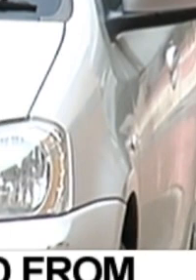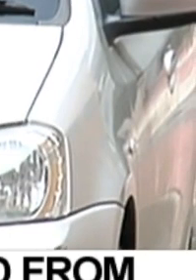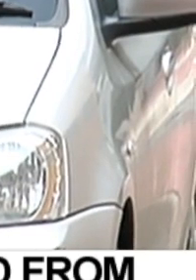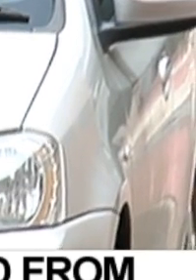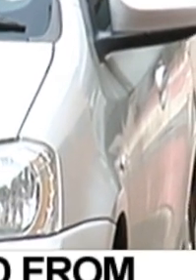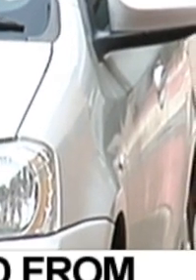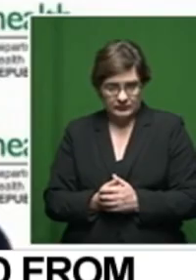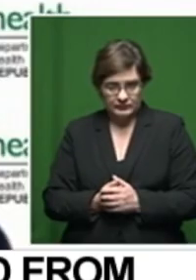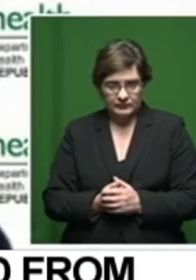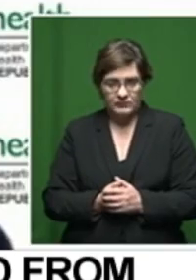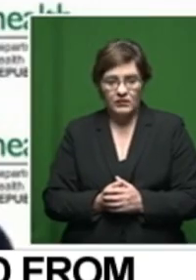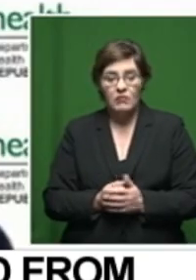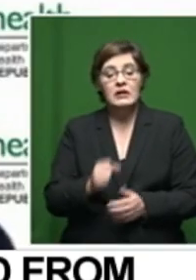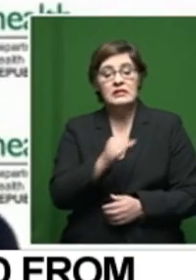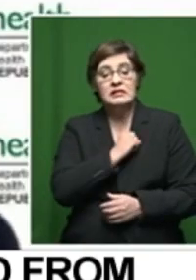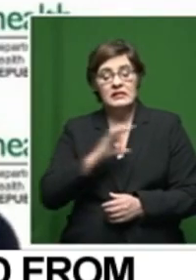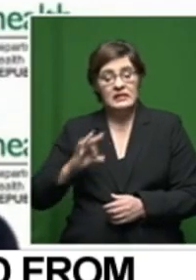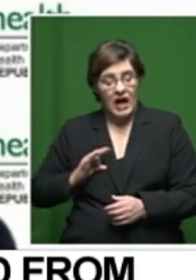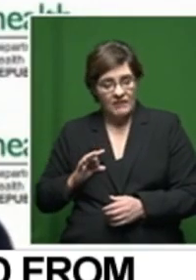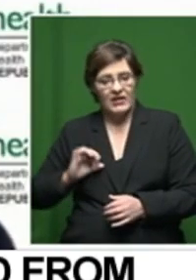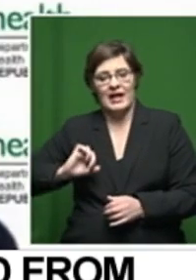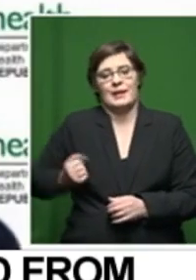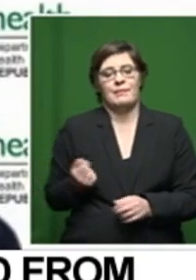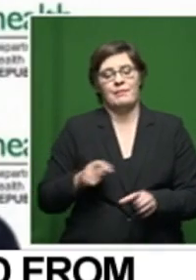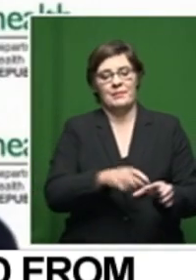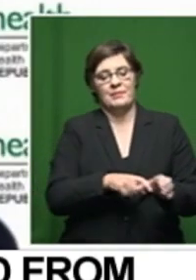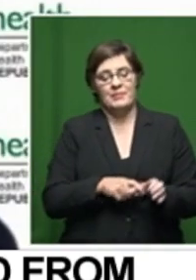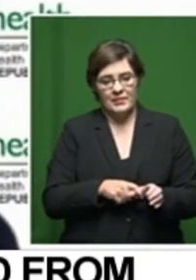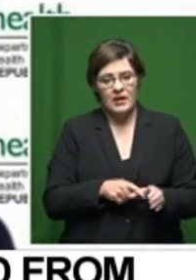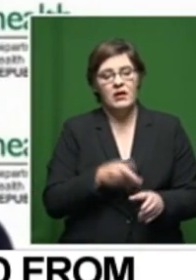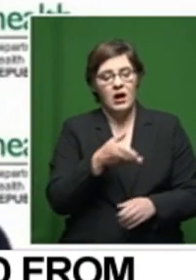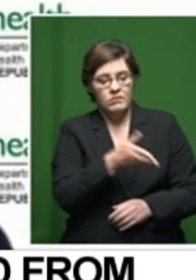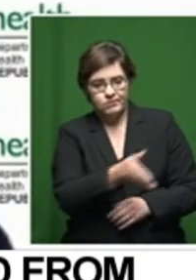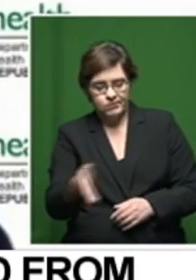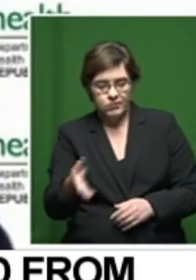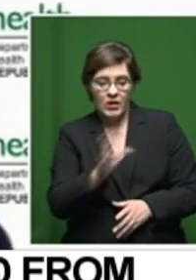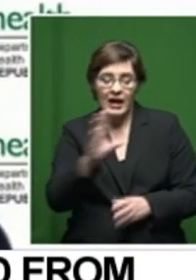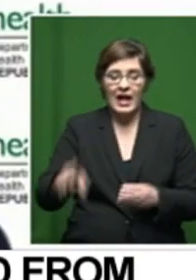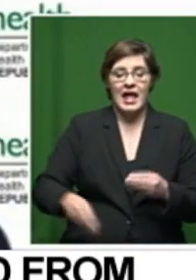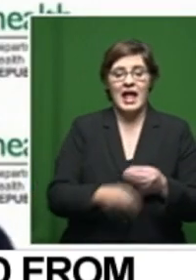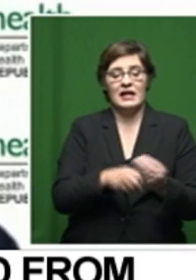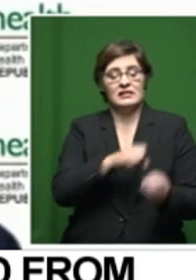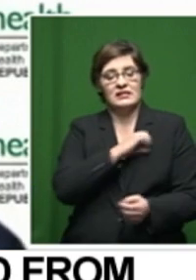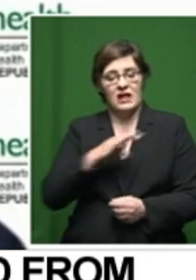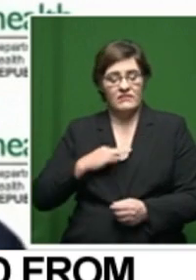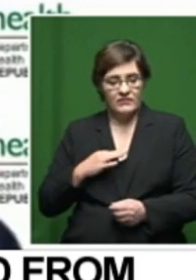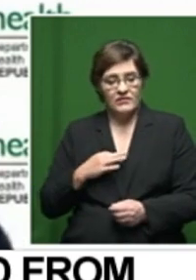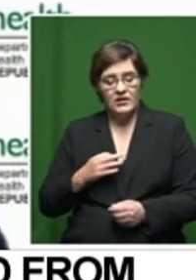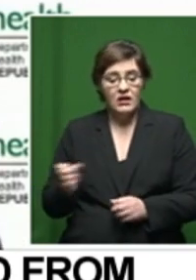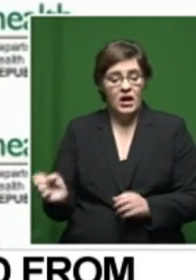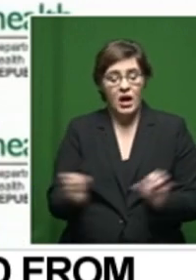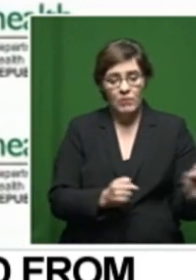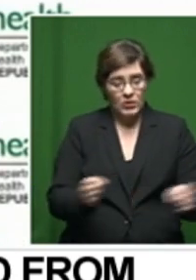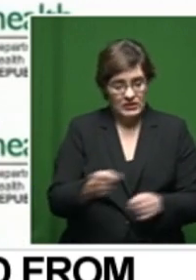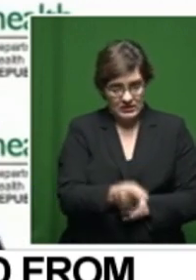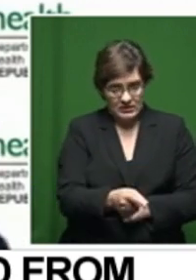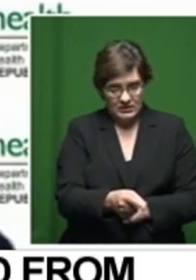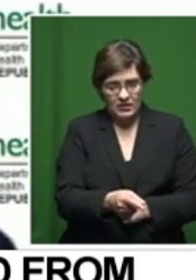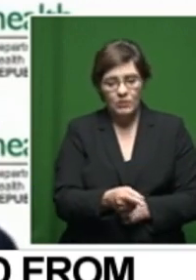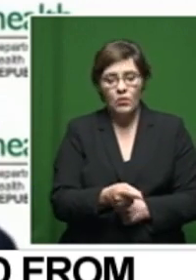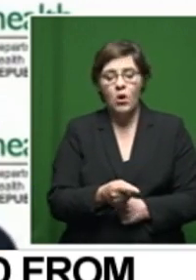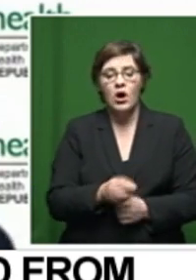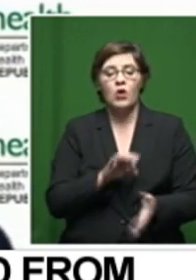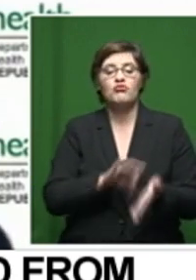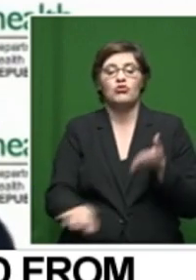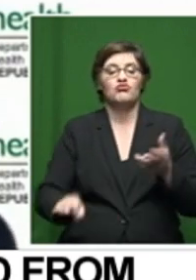challenge is a retention of staff. As many of our additional staff employed for the COVID have been employed on